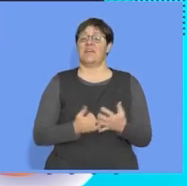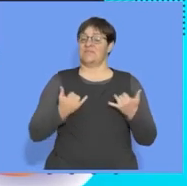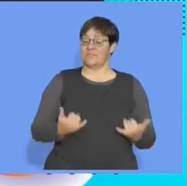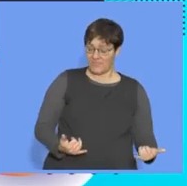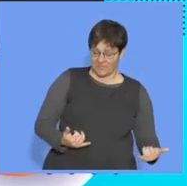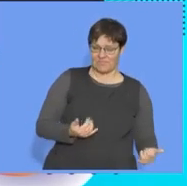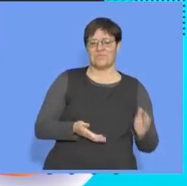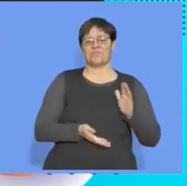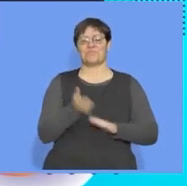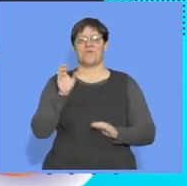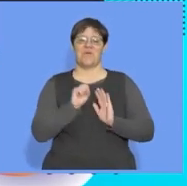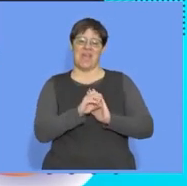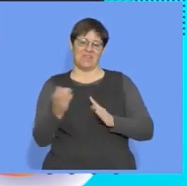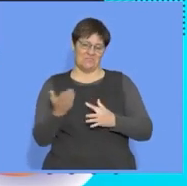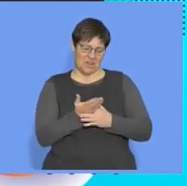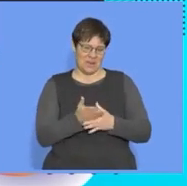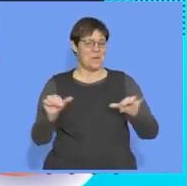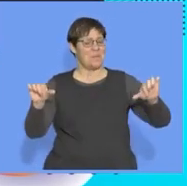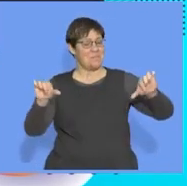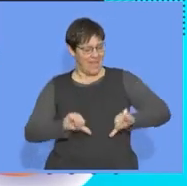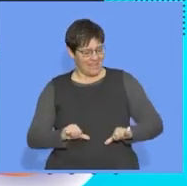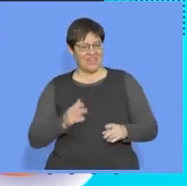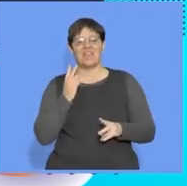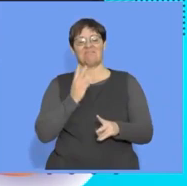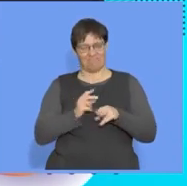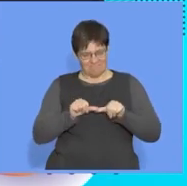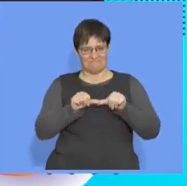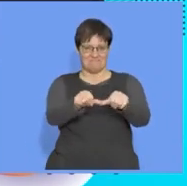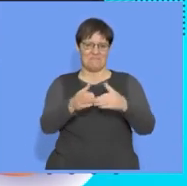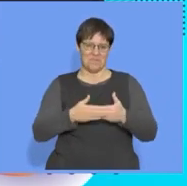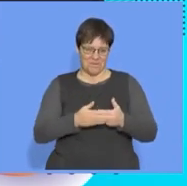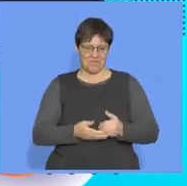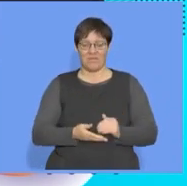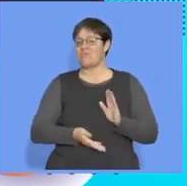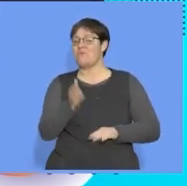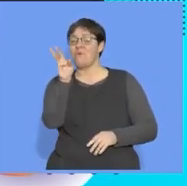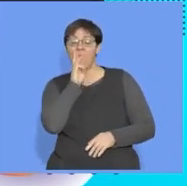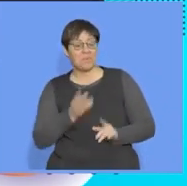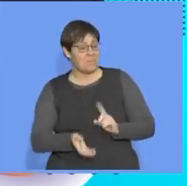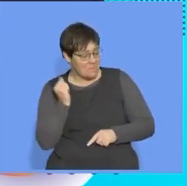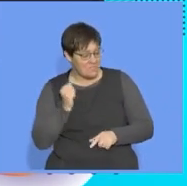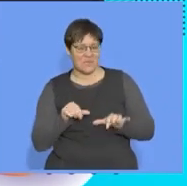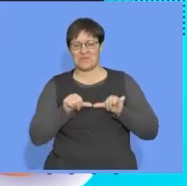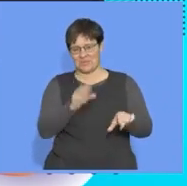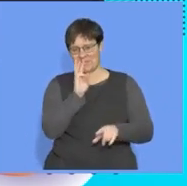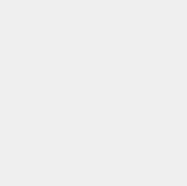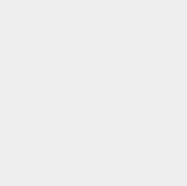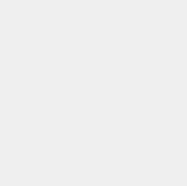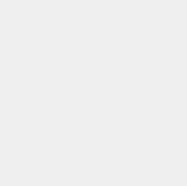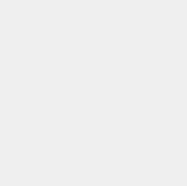we go to ad break and come back and continue with our lesson. Go grab water, then we continue.